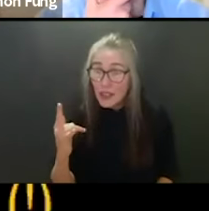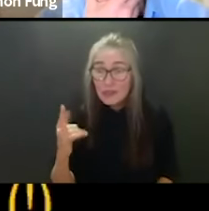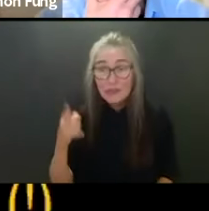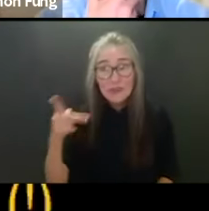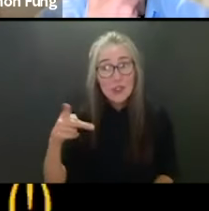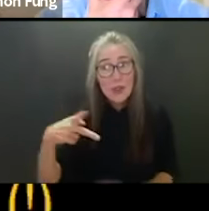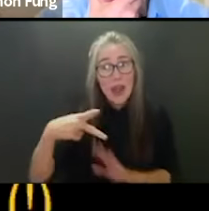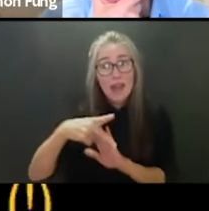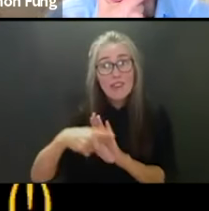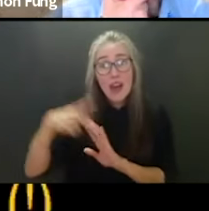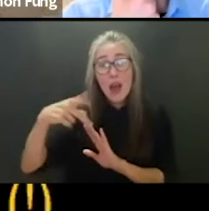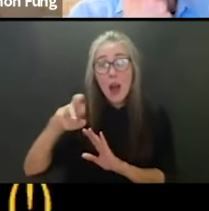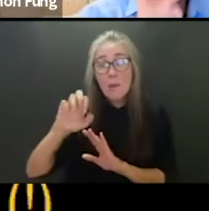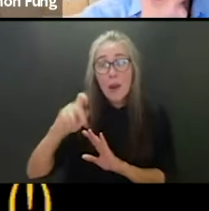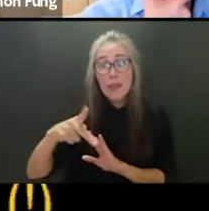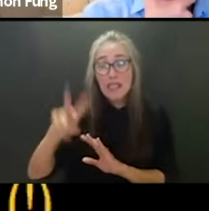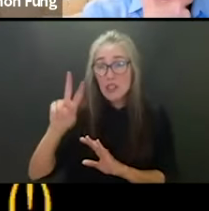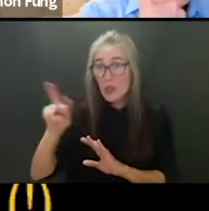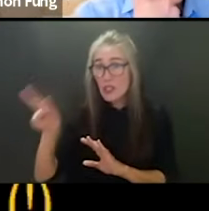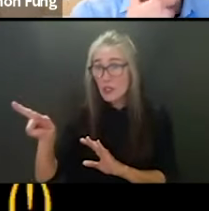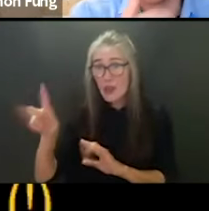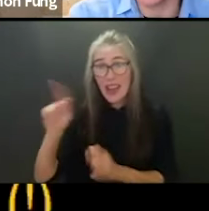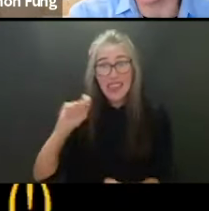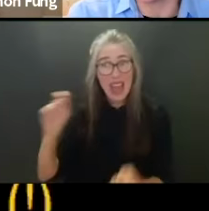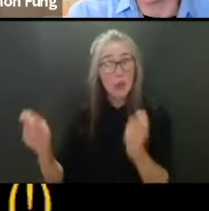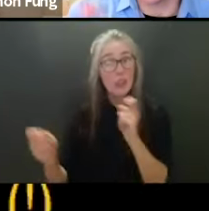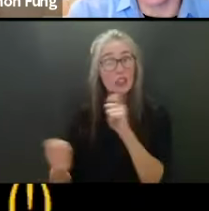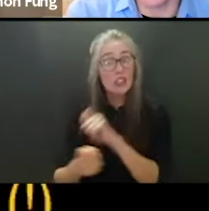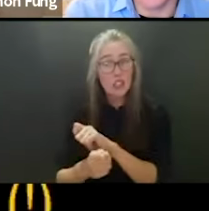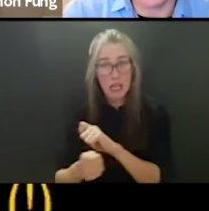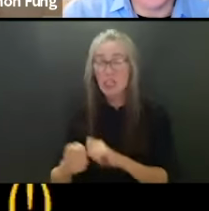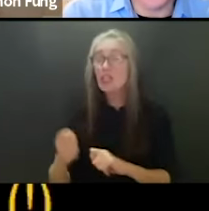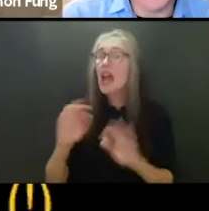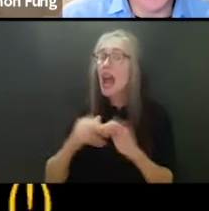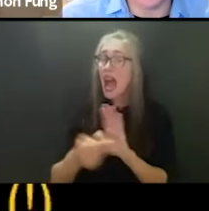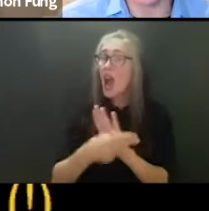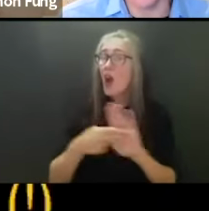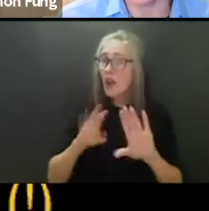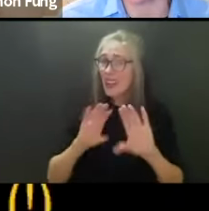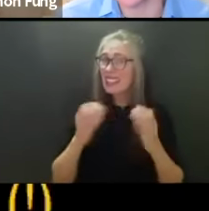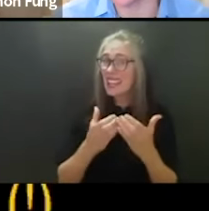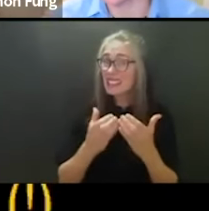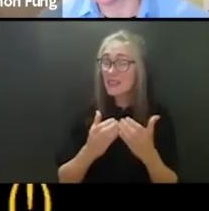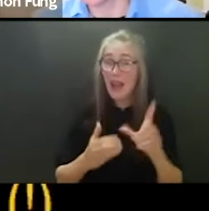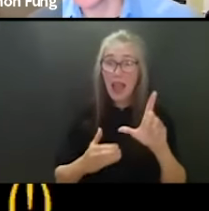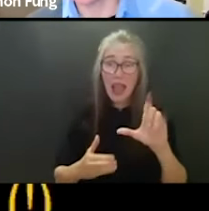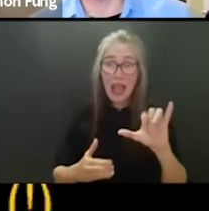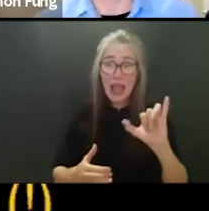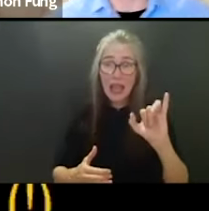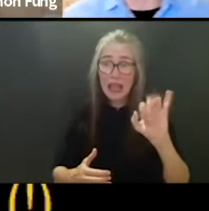now in proposition 22, which will reverse the legislation that classifies